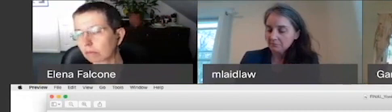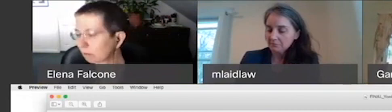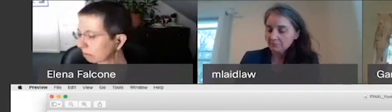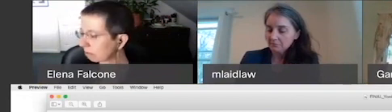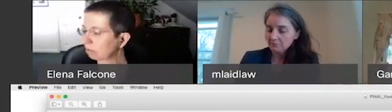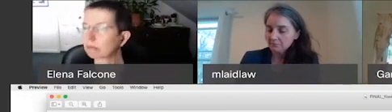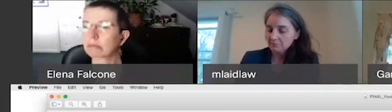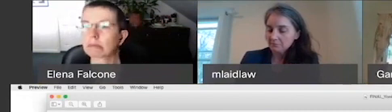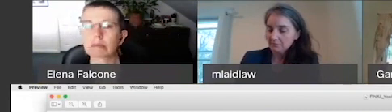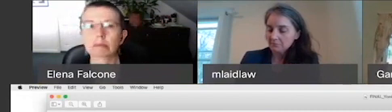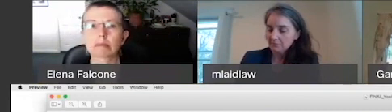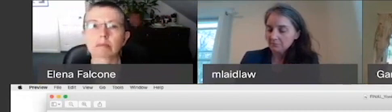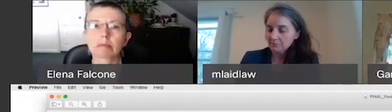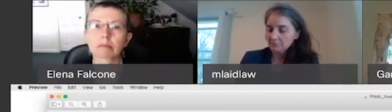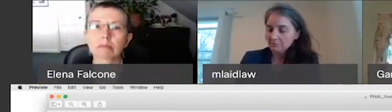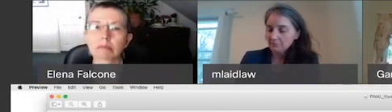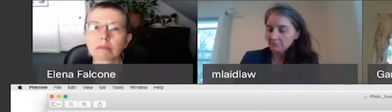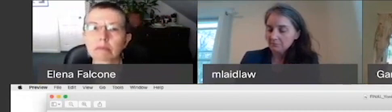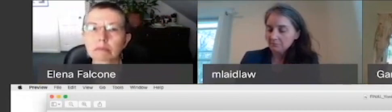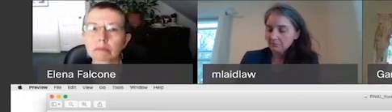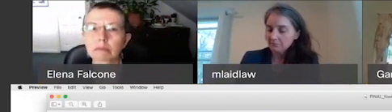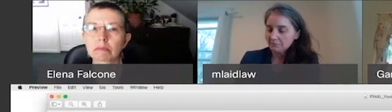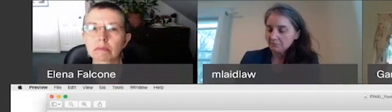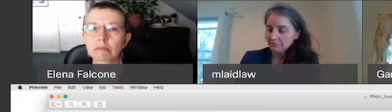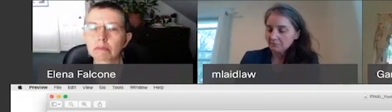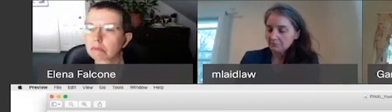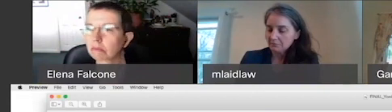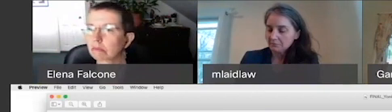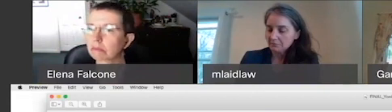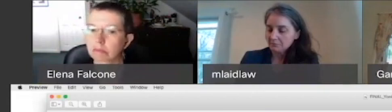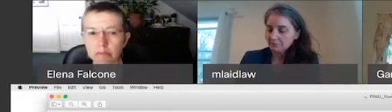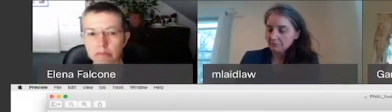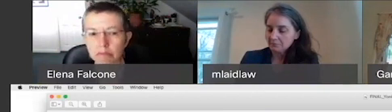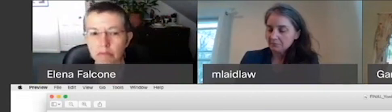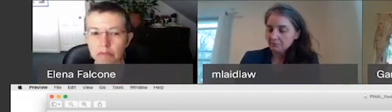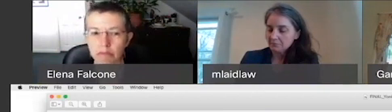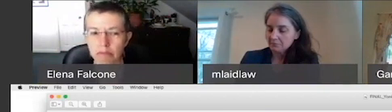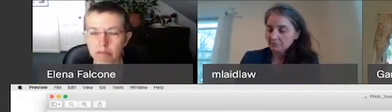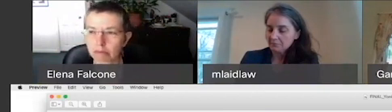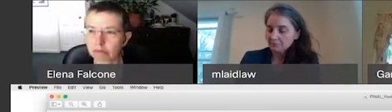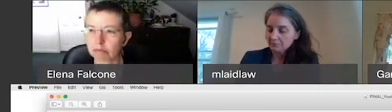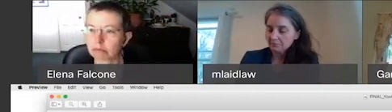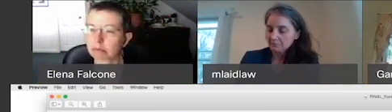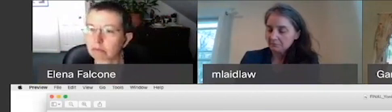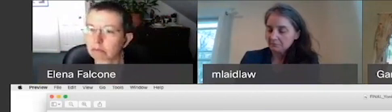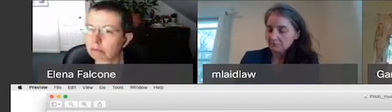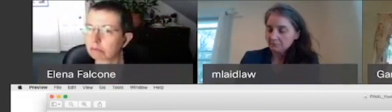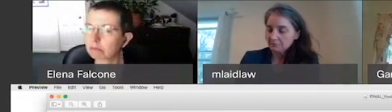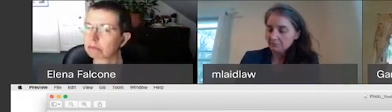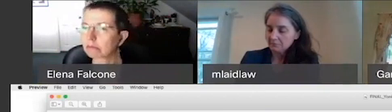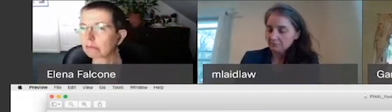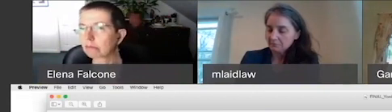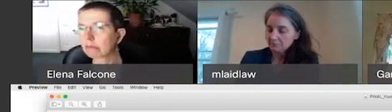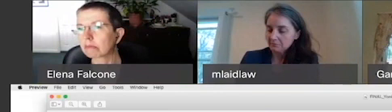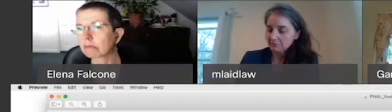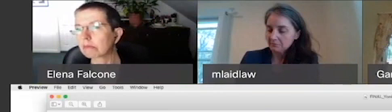front. So we offer medical transportation, shop transportation to shopping, usually in groups. Again, that may